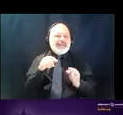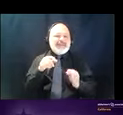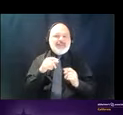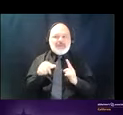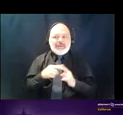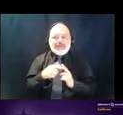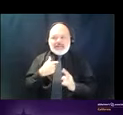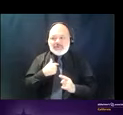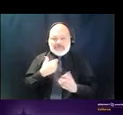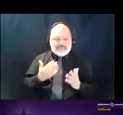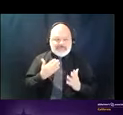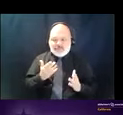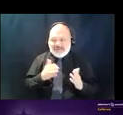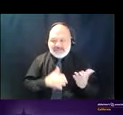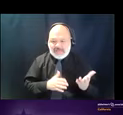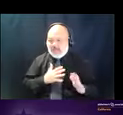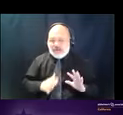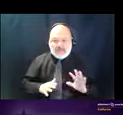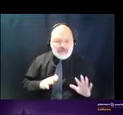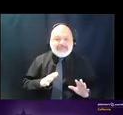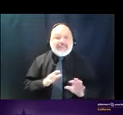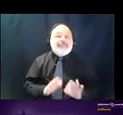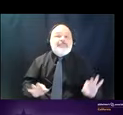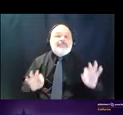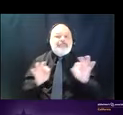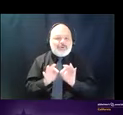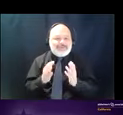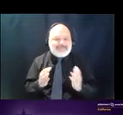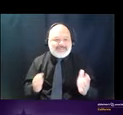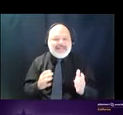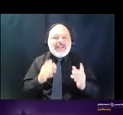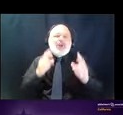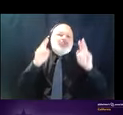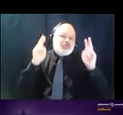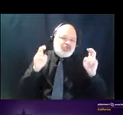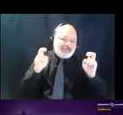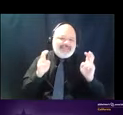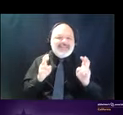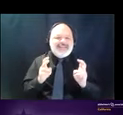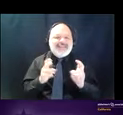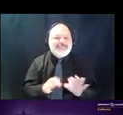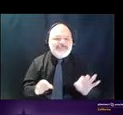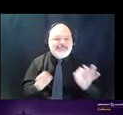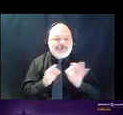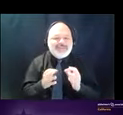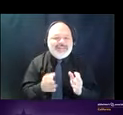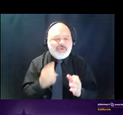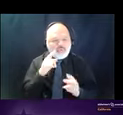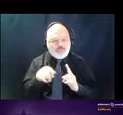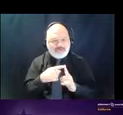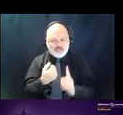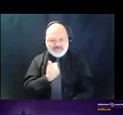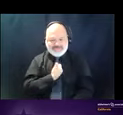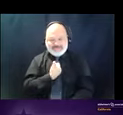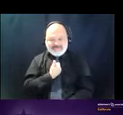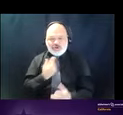I'm going to die. So this is a really important matter and a really important topic when we address self-efficacy to try to